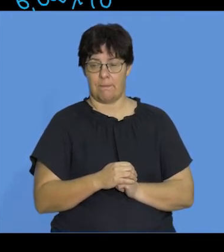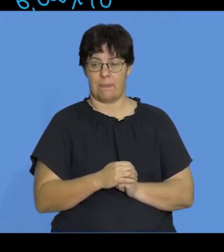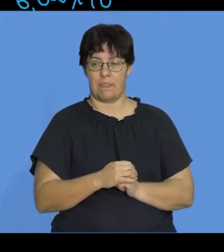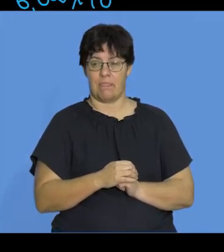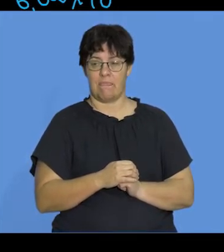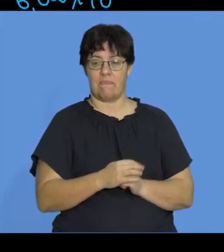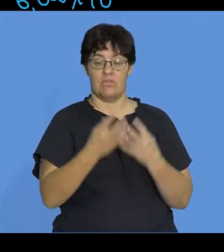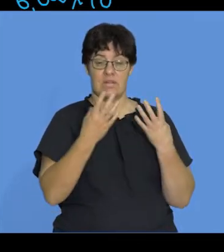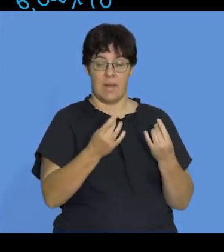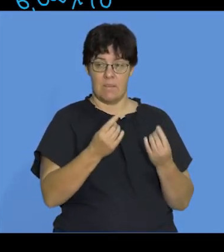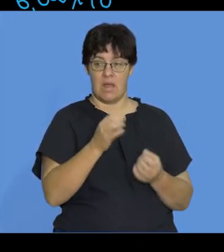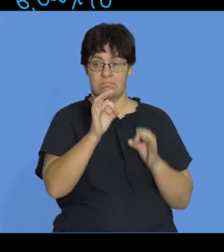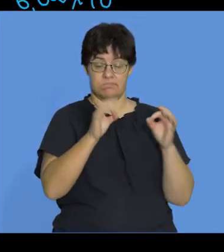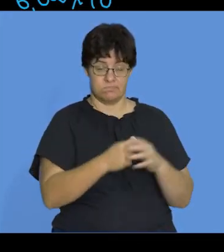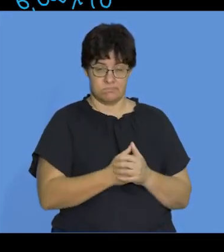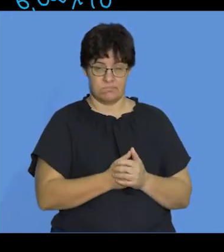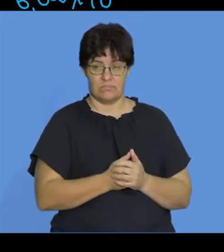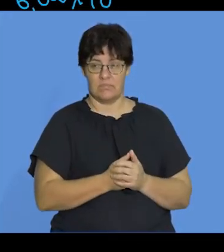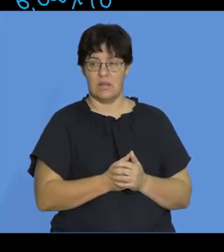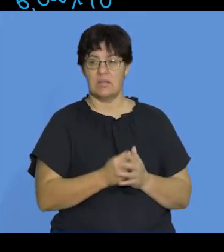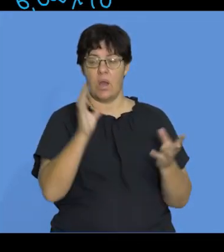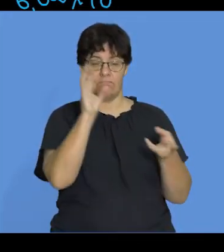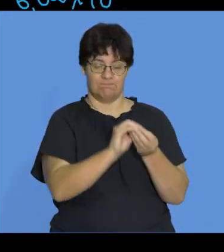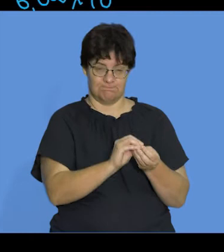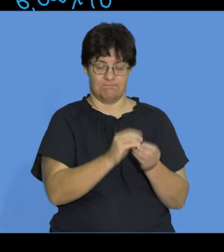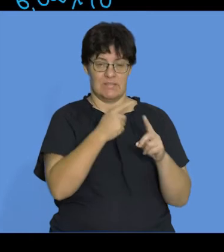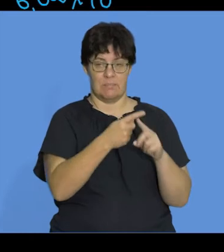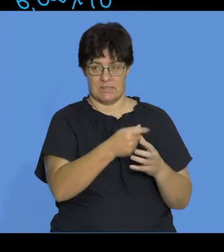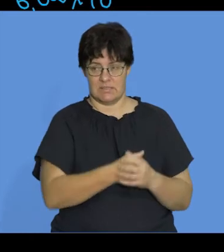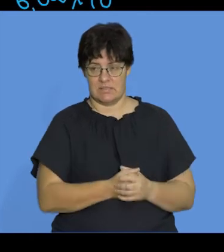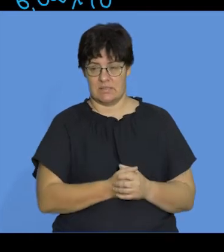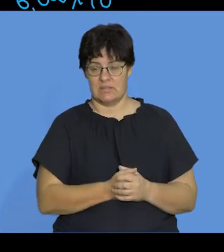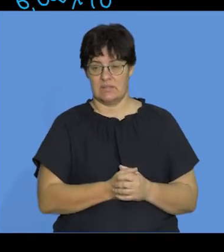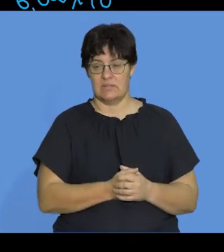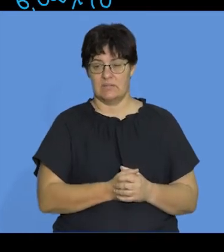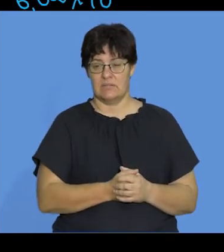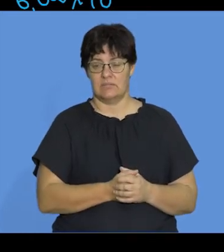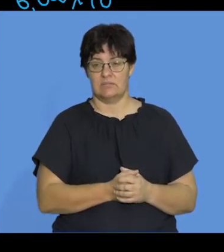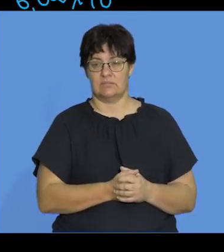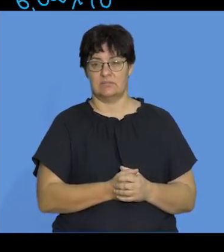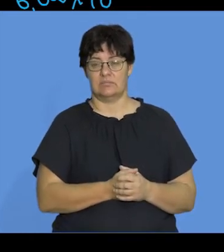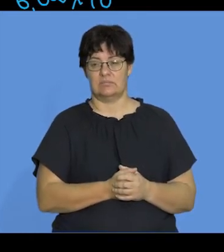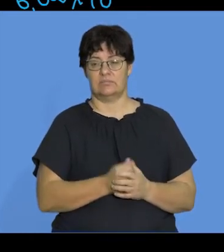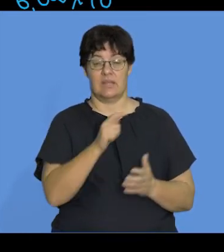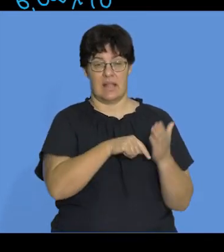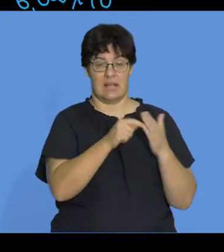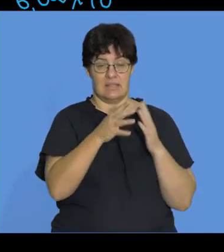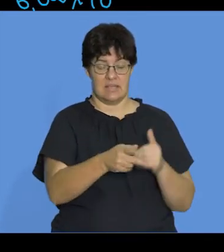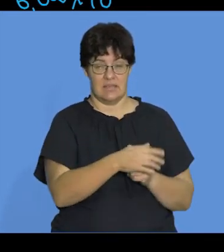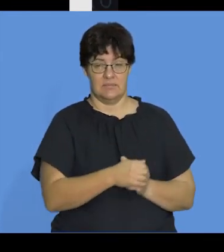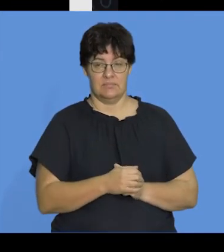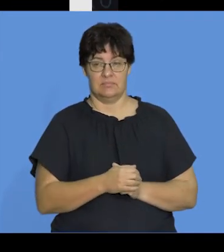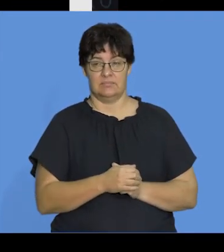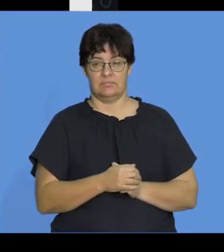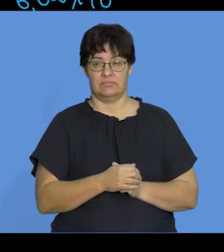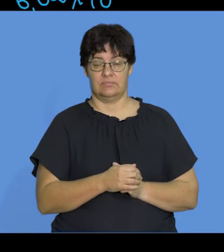Avogadro number, right? So the number of particles is actually a product of that, okay? So if that's the case, we would go to